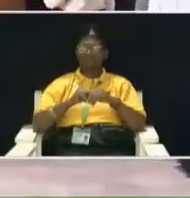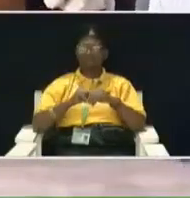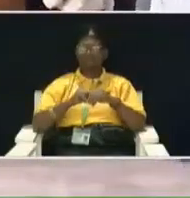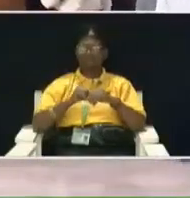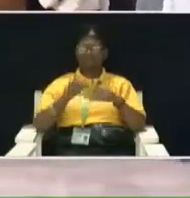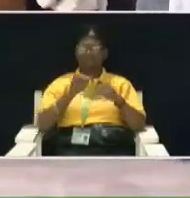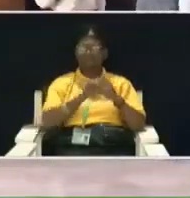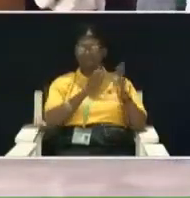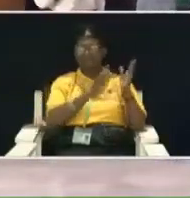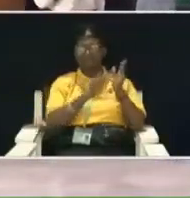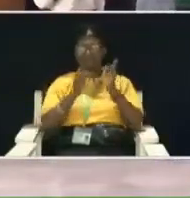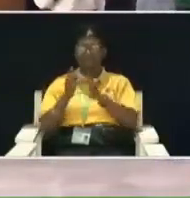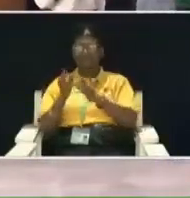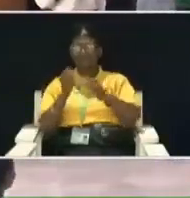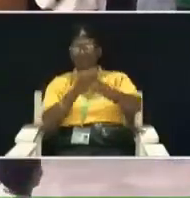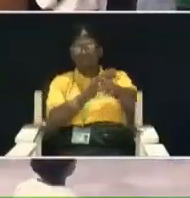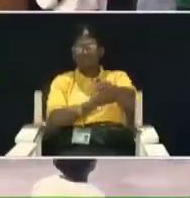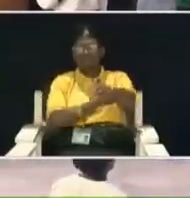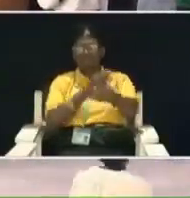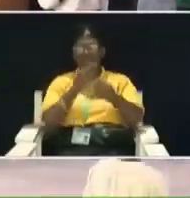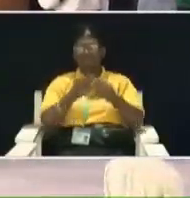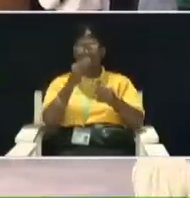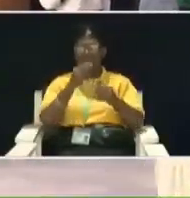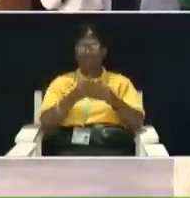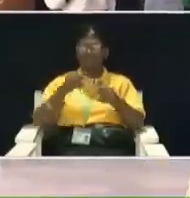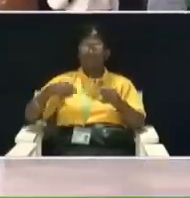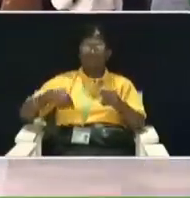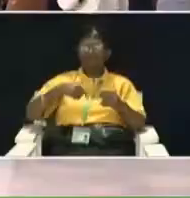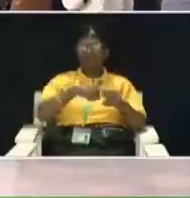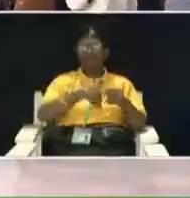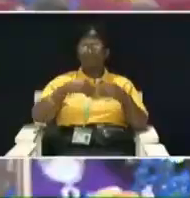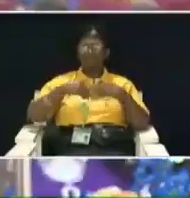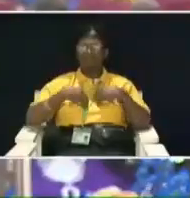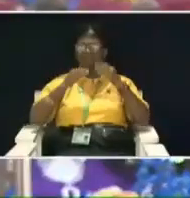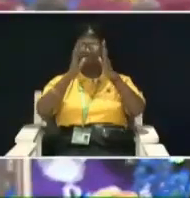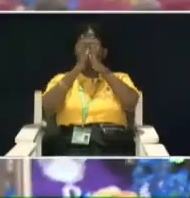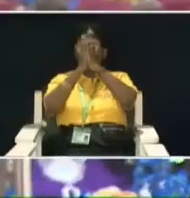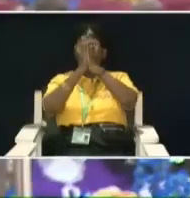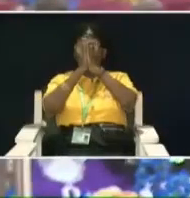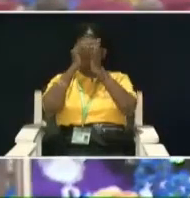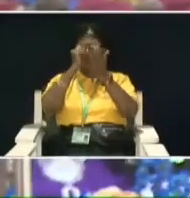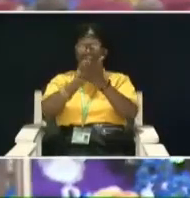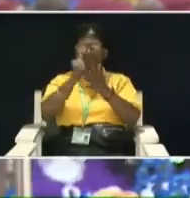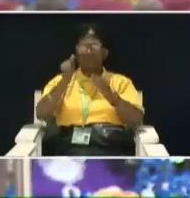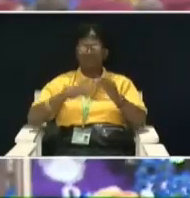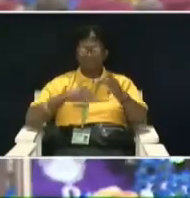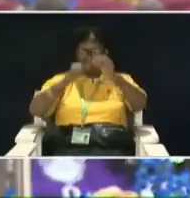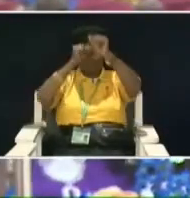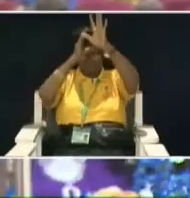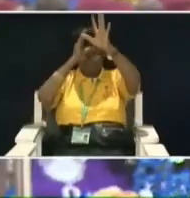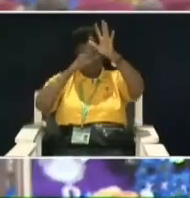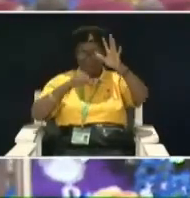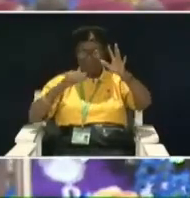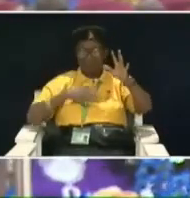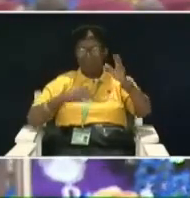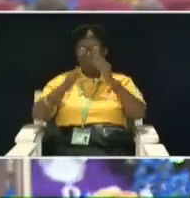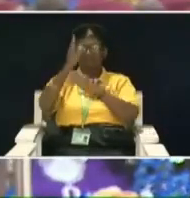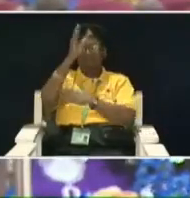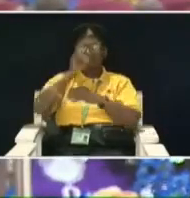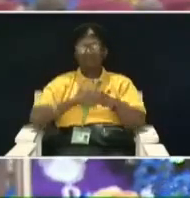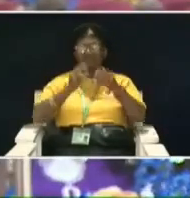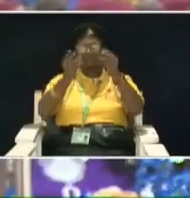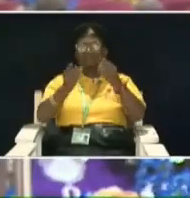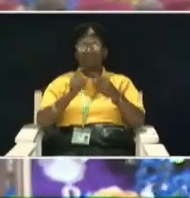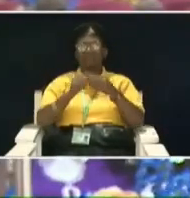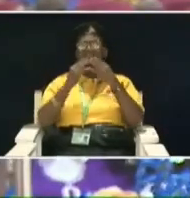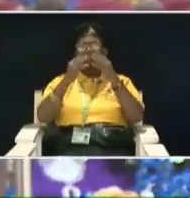In Jesus' mighty name, we have prayed. Amen. My Father, my God, I want to thank you for your